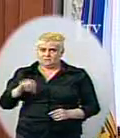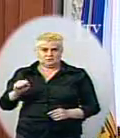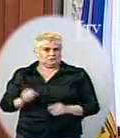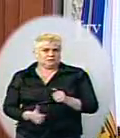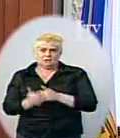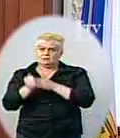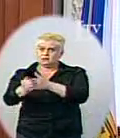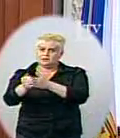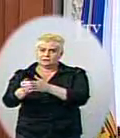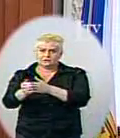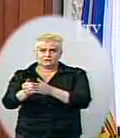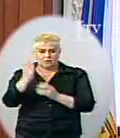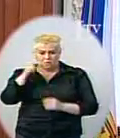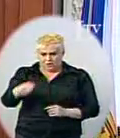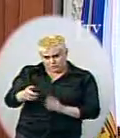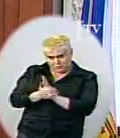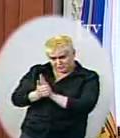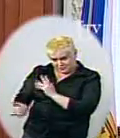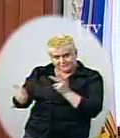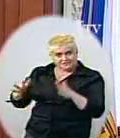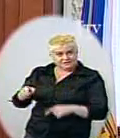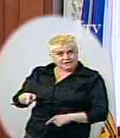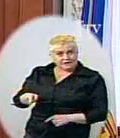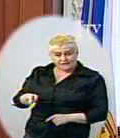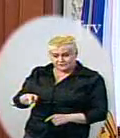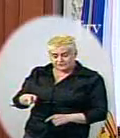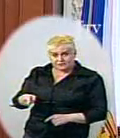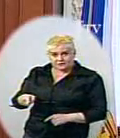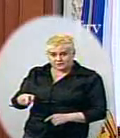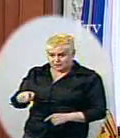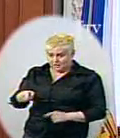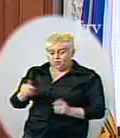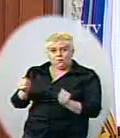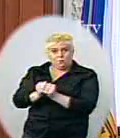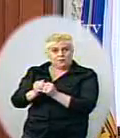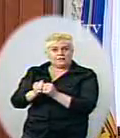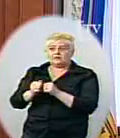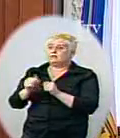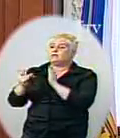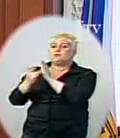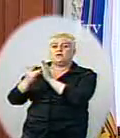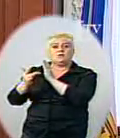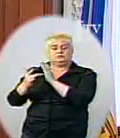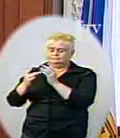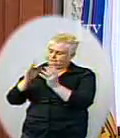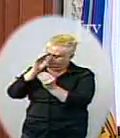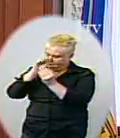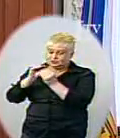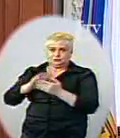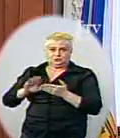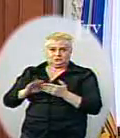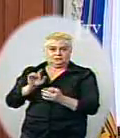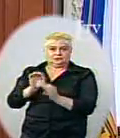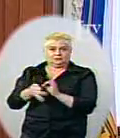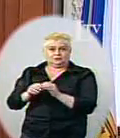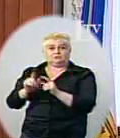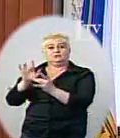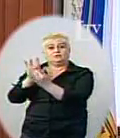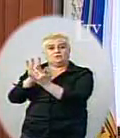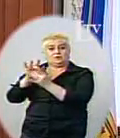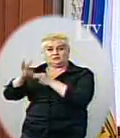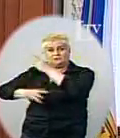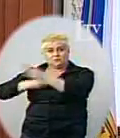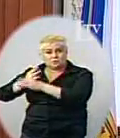internationally targeting workers who have the technical skills and global contacts the province needs to become more